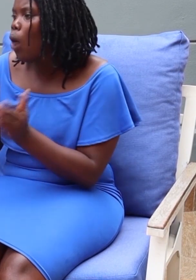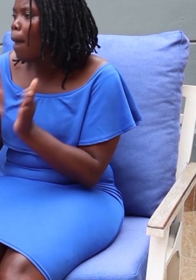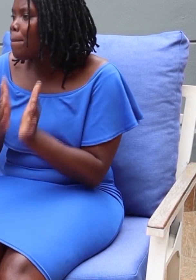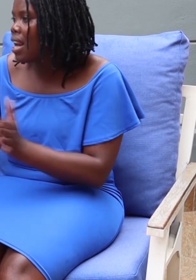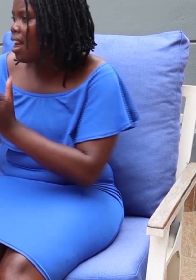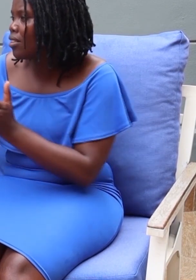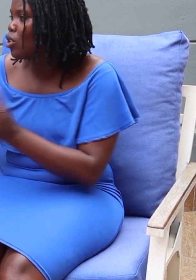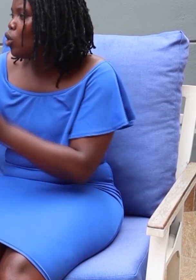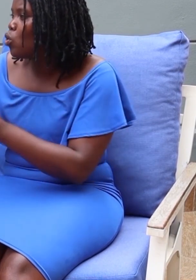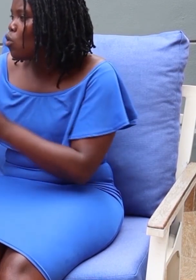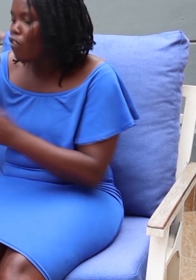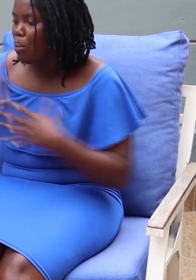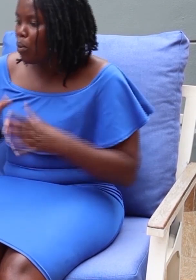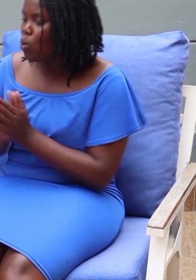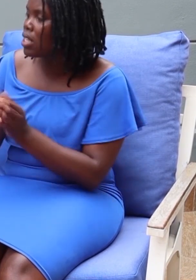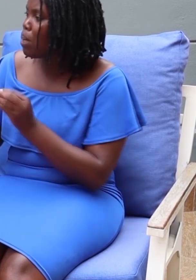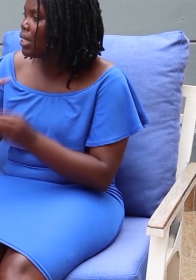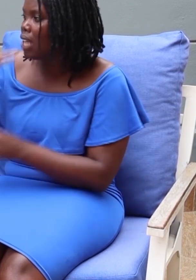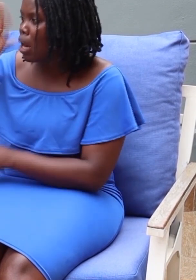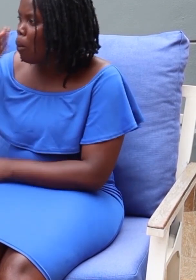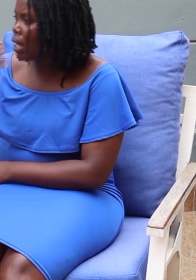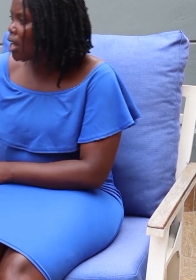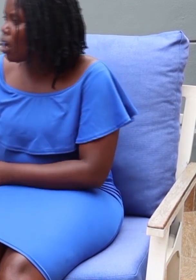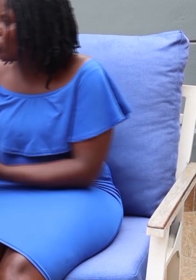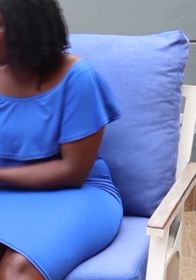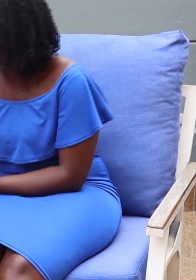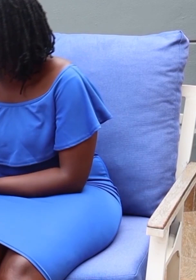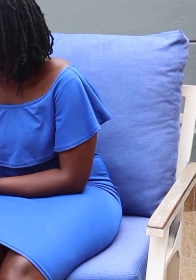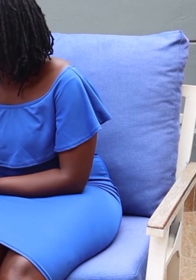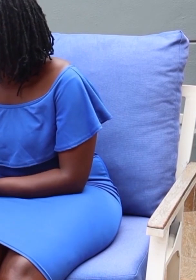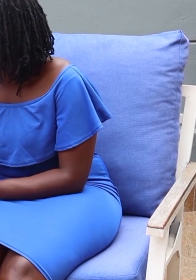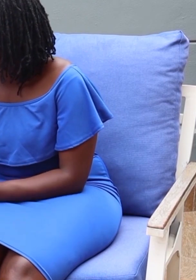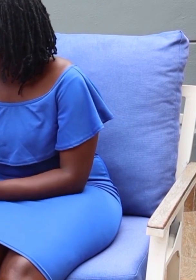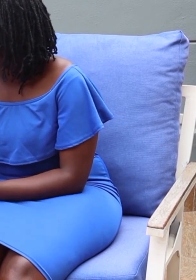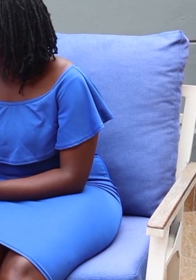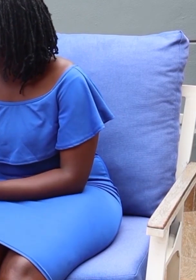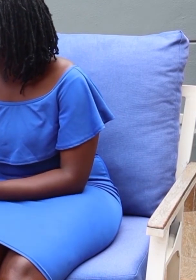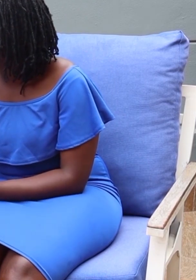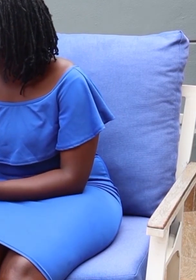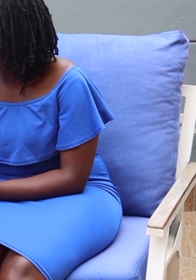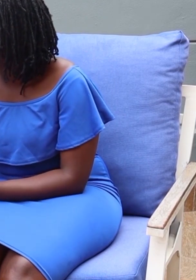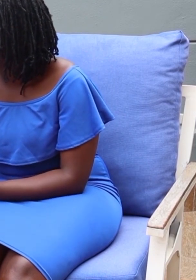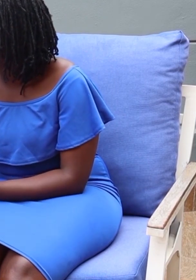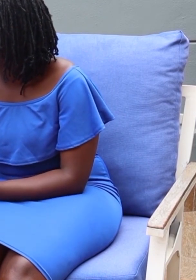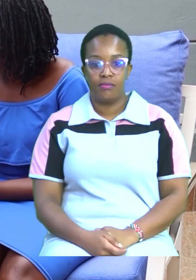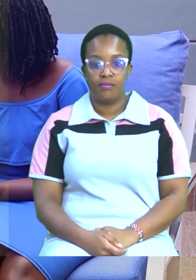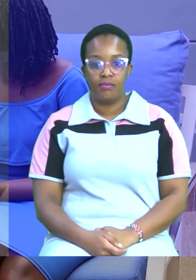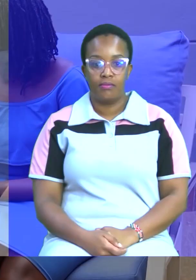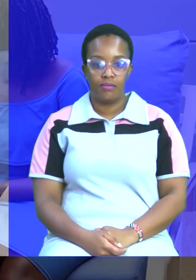what are the activities or actions that you've planned for persons with disability in Mombasa